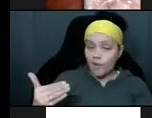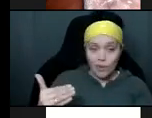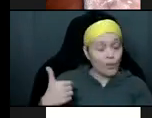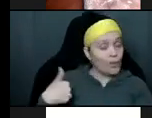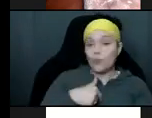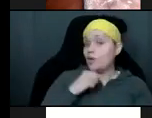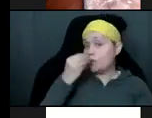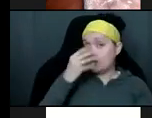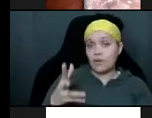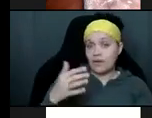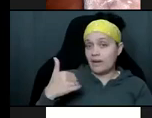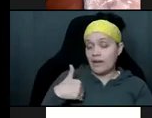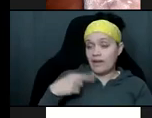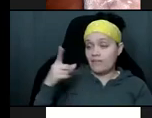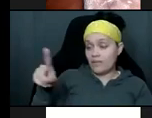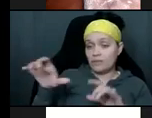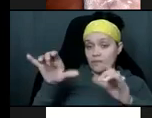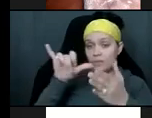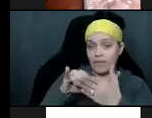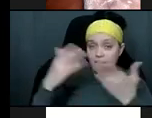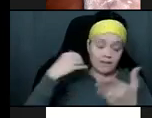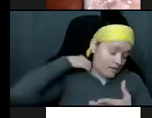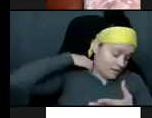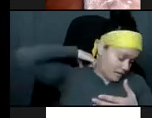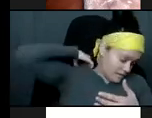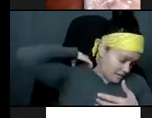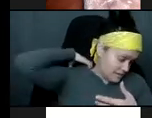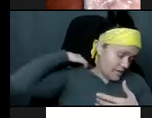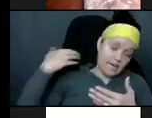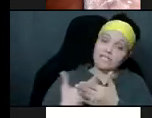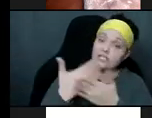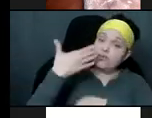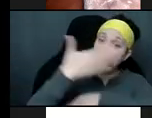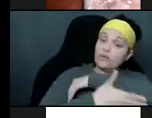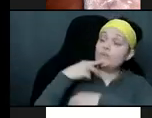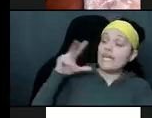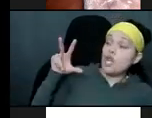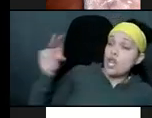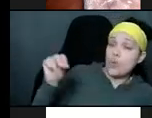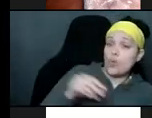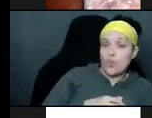not care to have them doing that. And as a new country, we could tell them no.